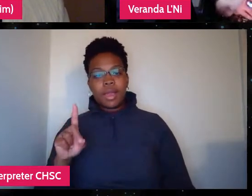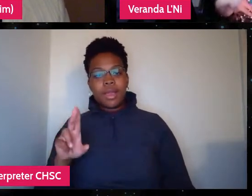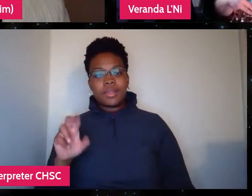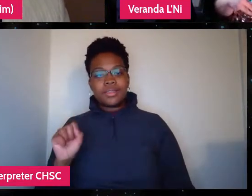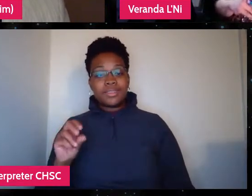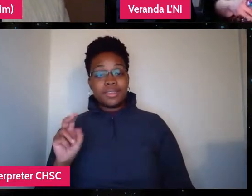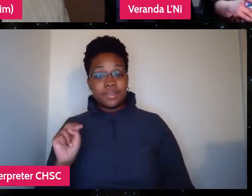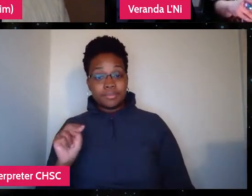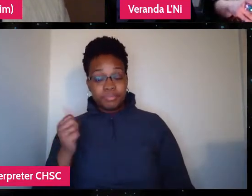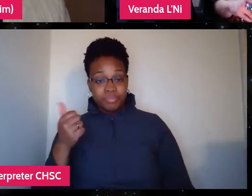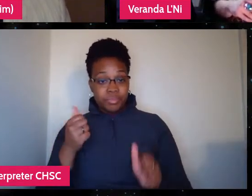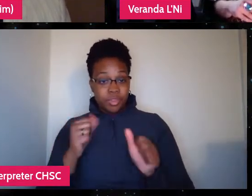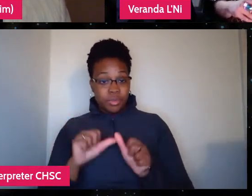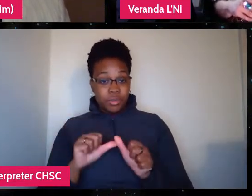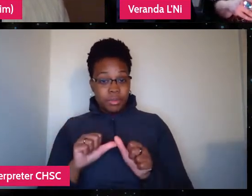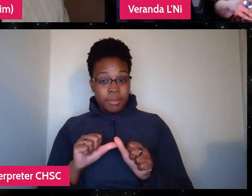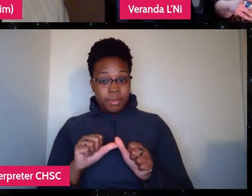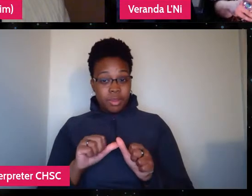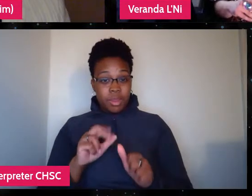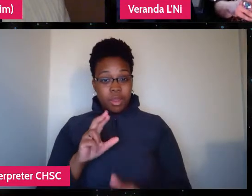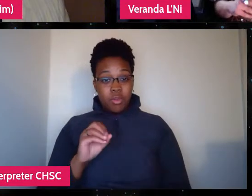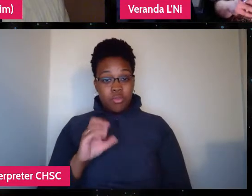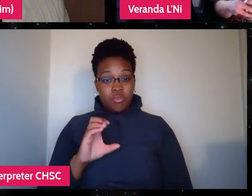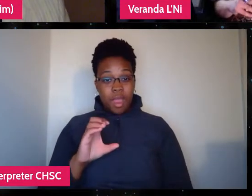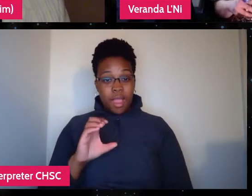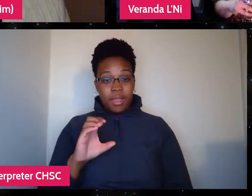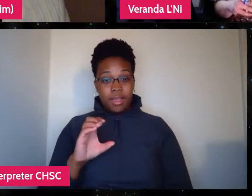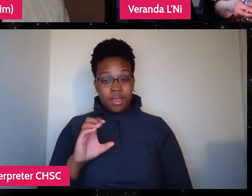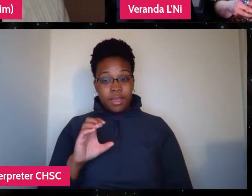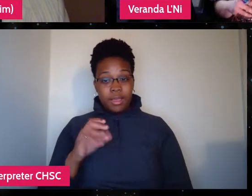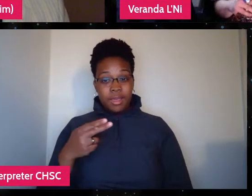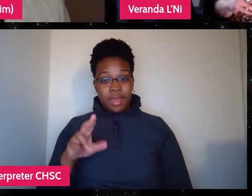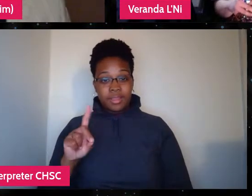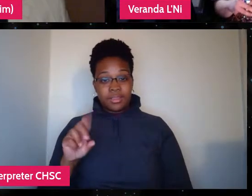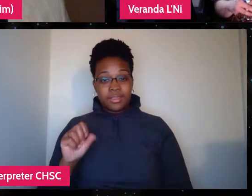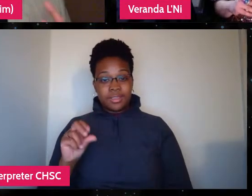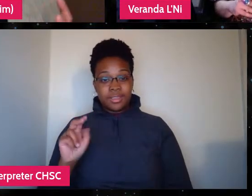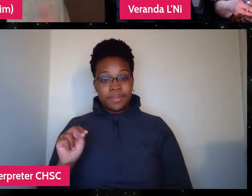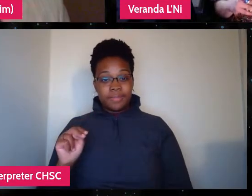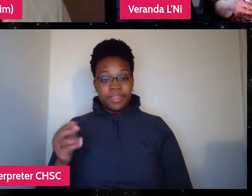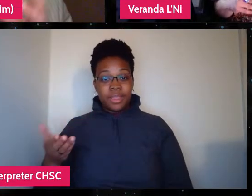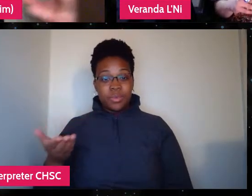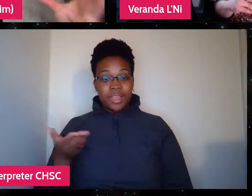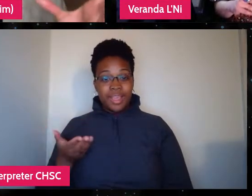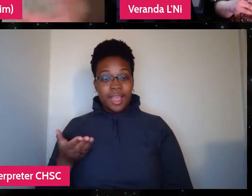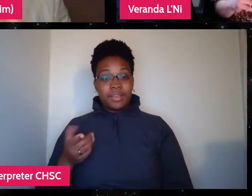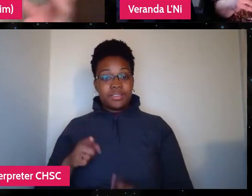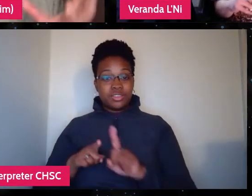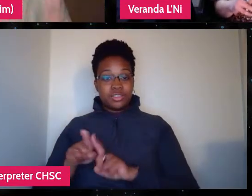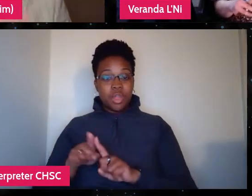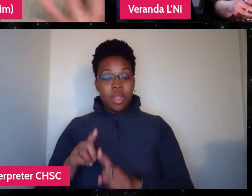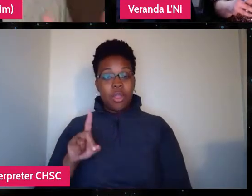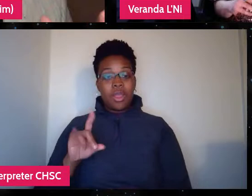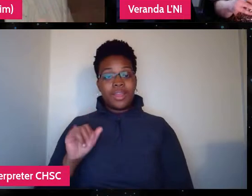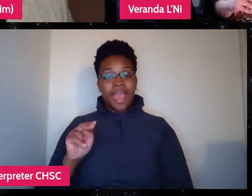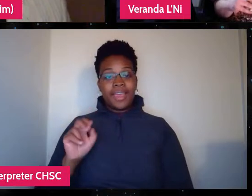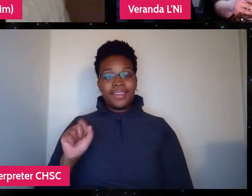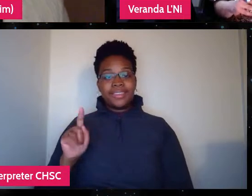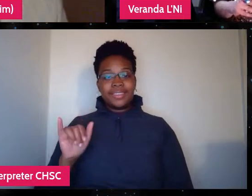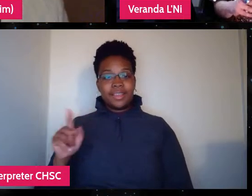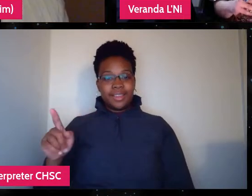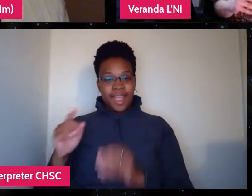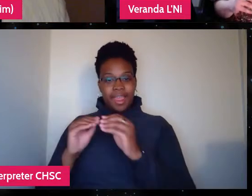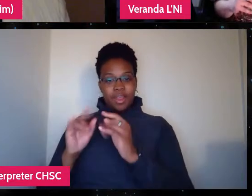if you remember, like, Rock Hudson was a guest star on Dynasty, and they had, like, a kissing scene,